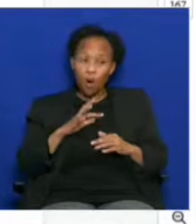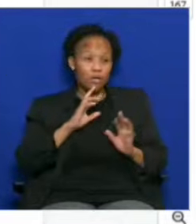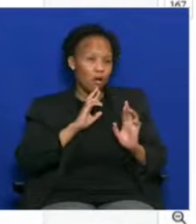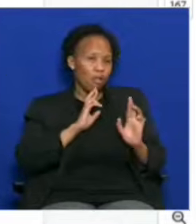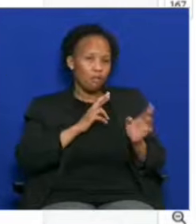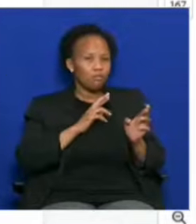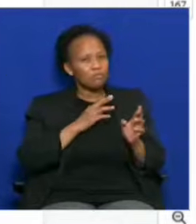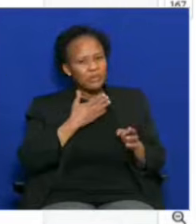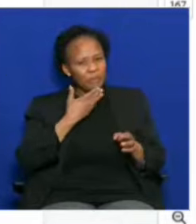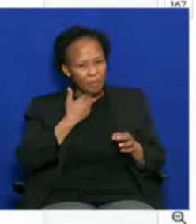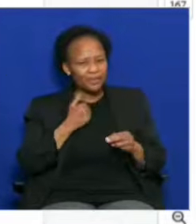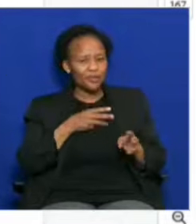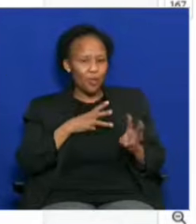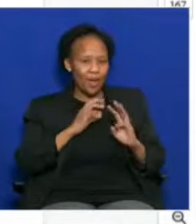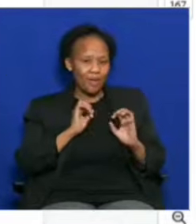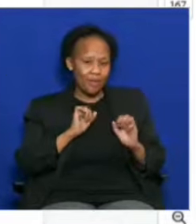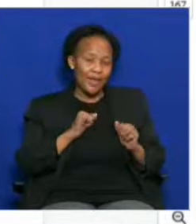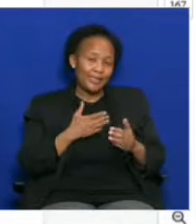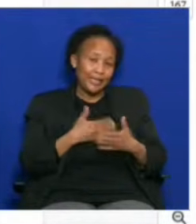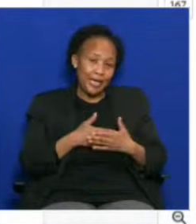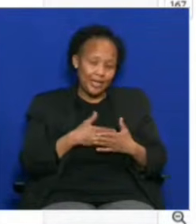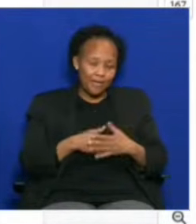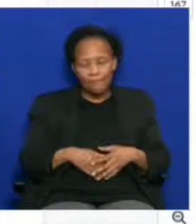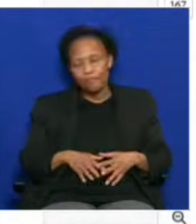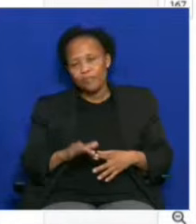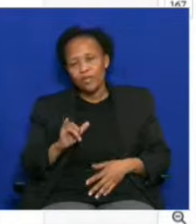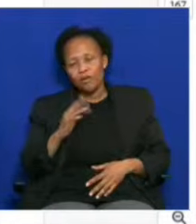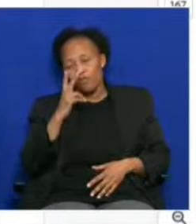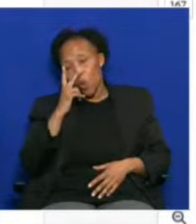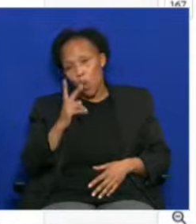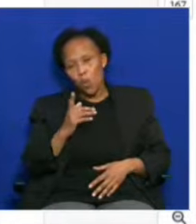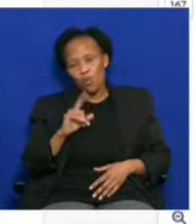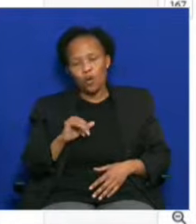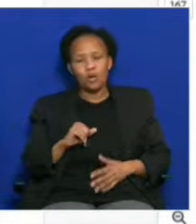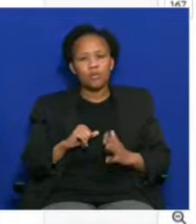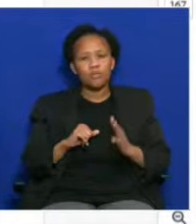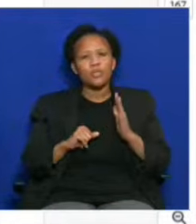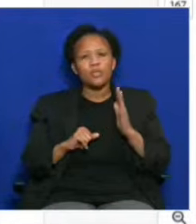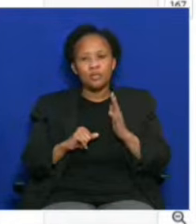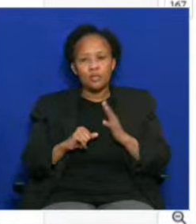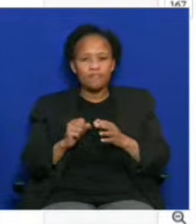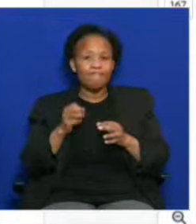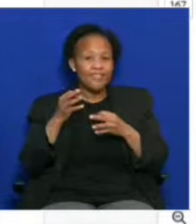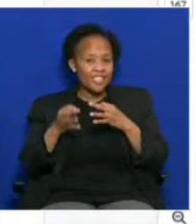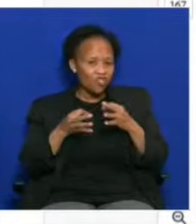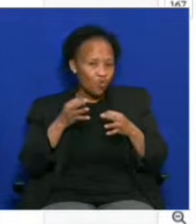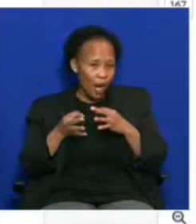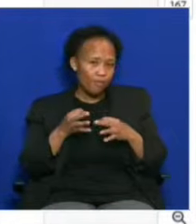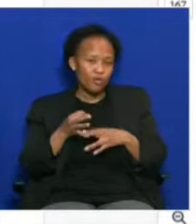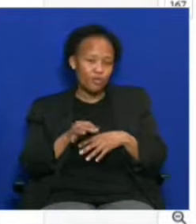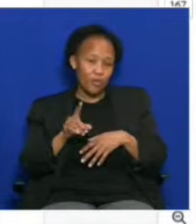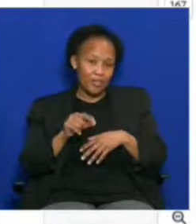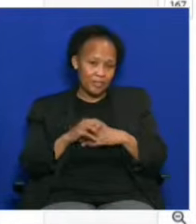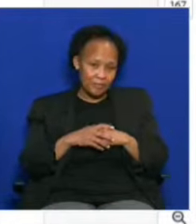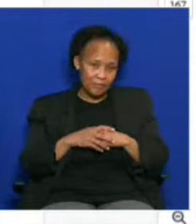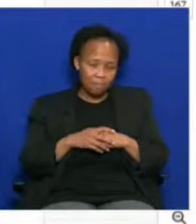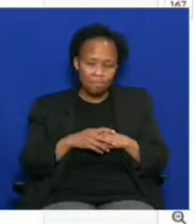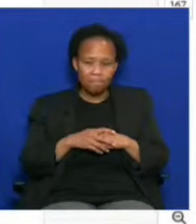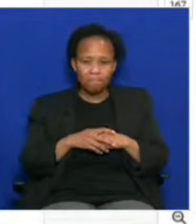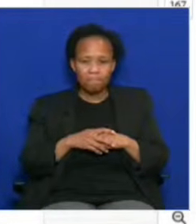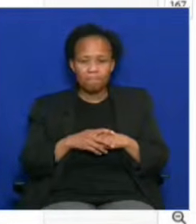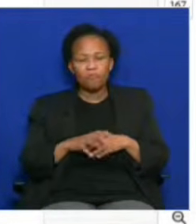at what is described, the first departure point is an irregular appointment.